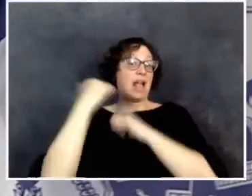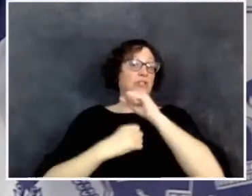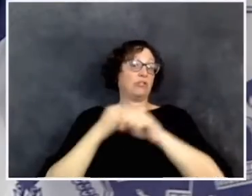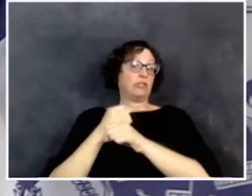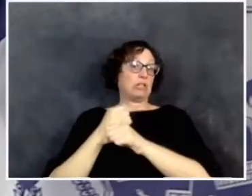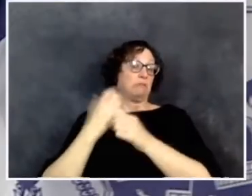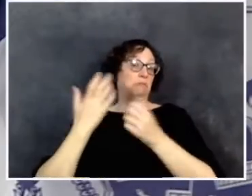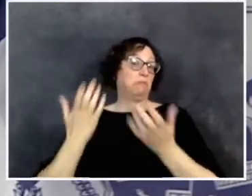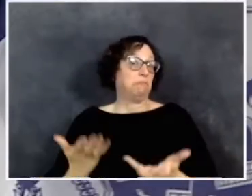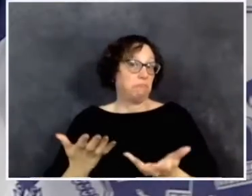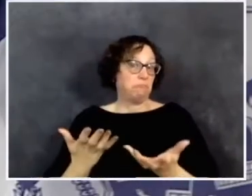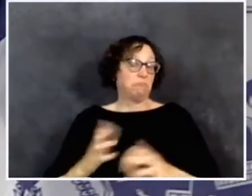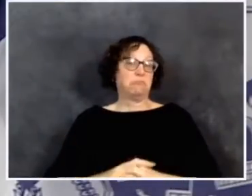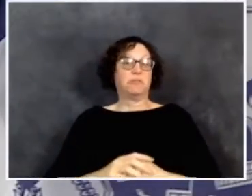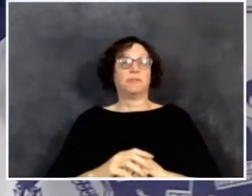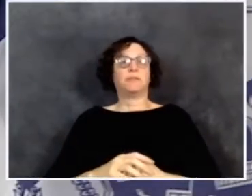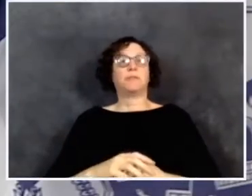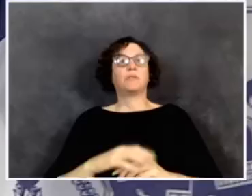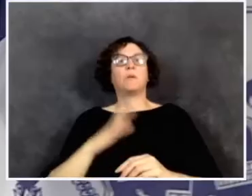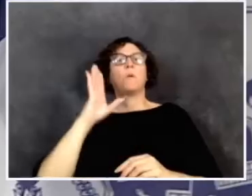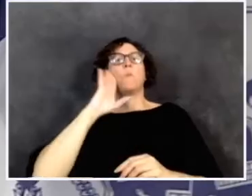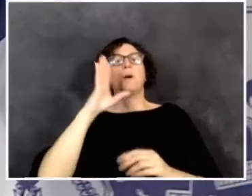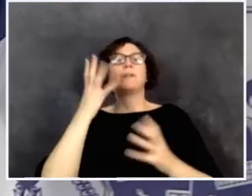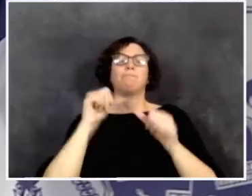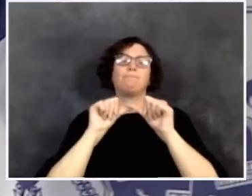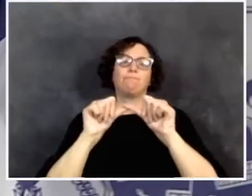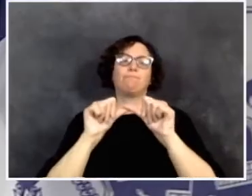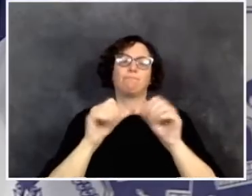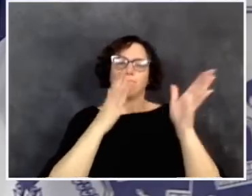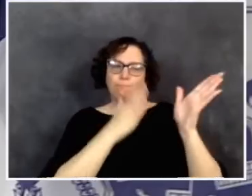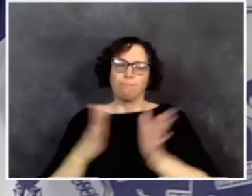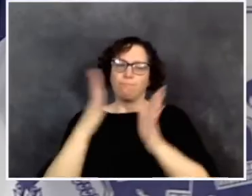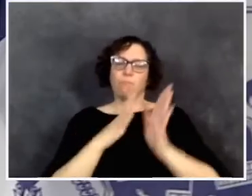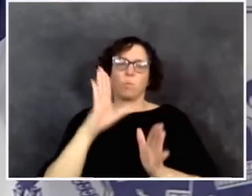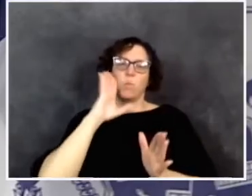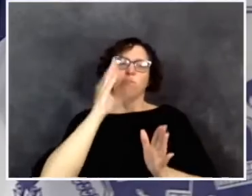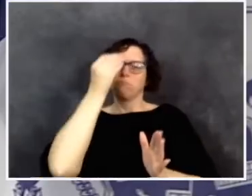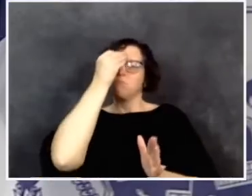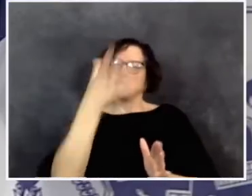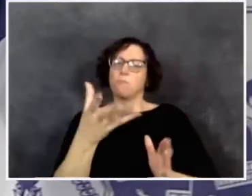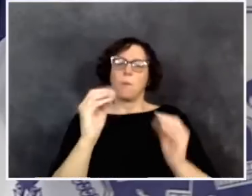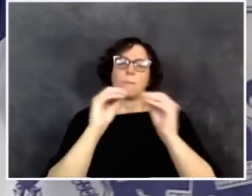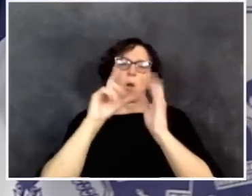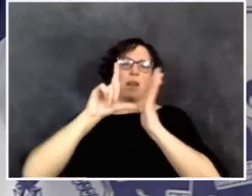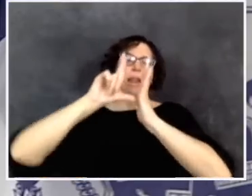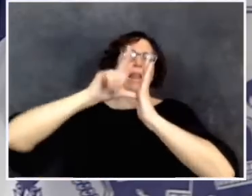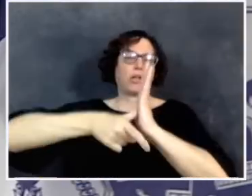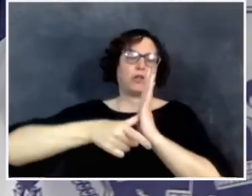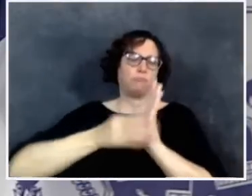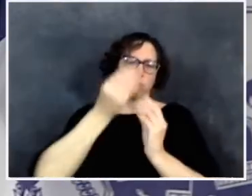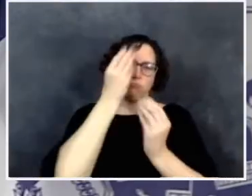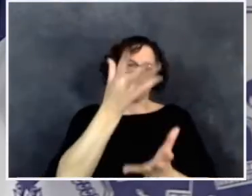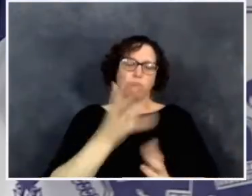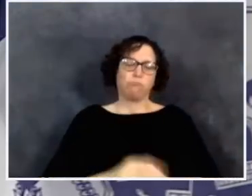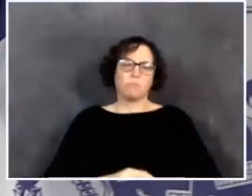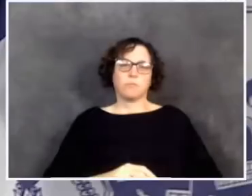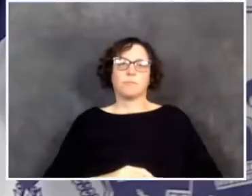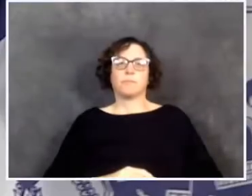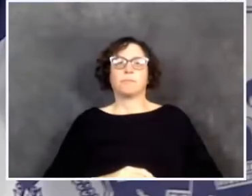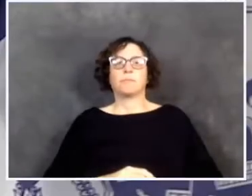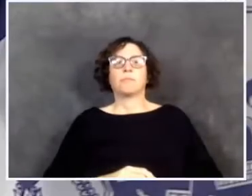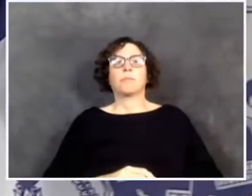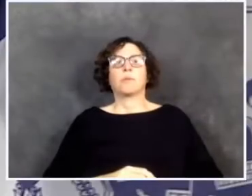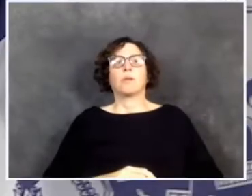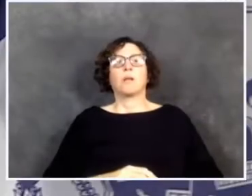warmer. On the number of people food insecure, I'll come back to you with population estimates, but I can tell you one thing, the